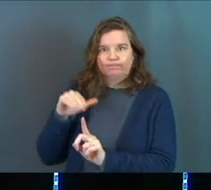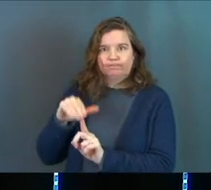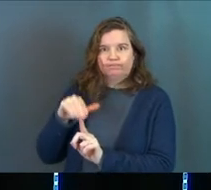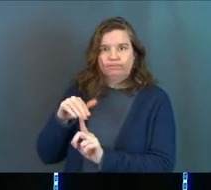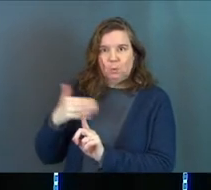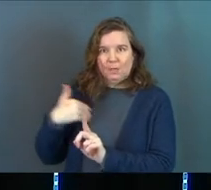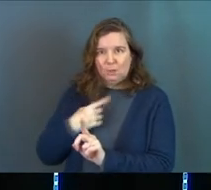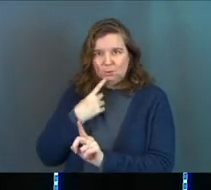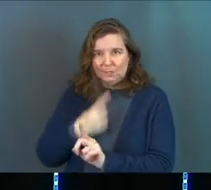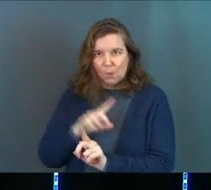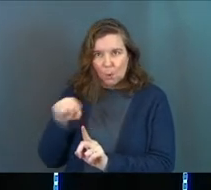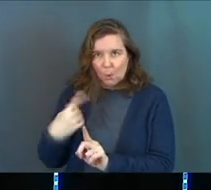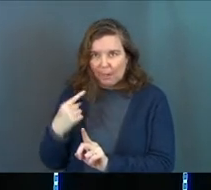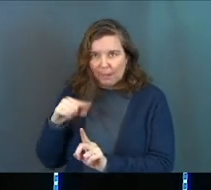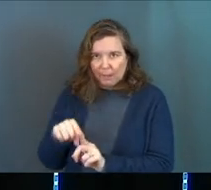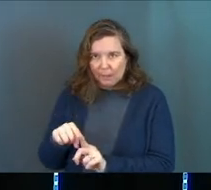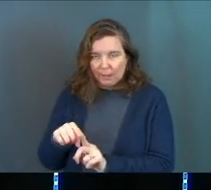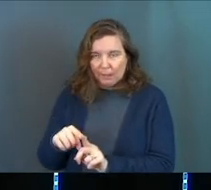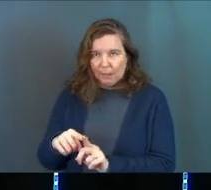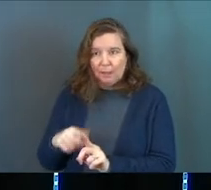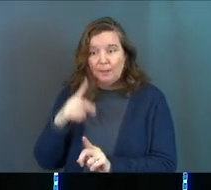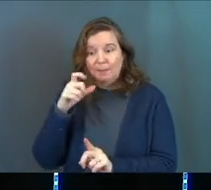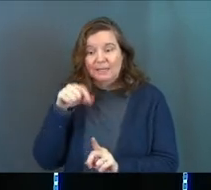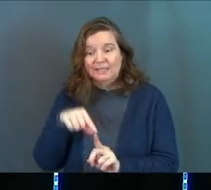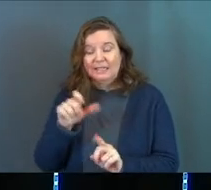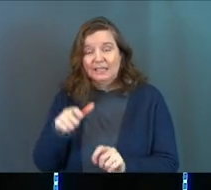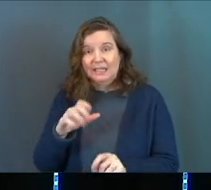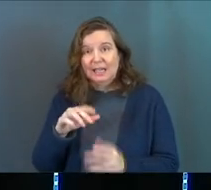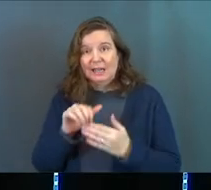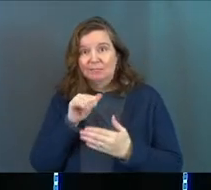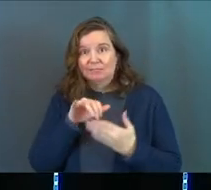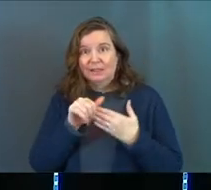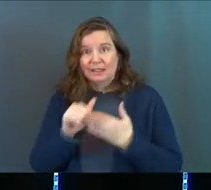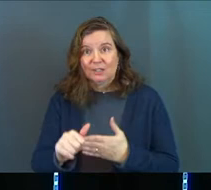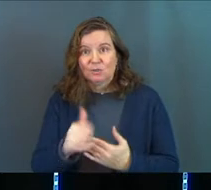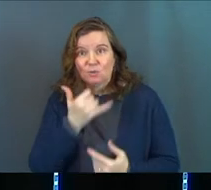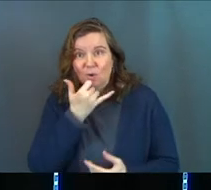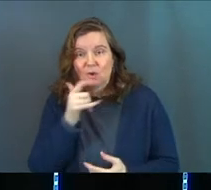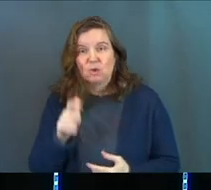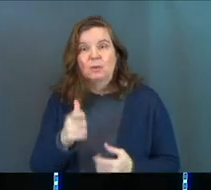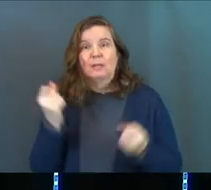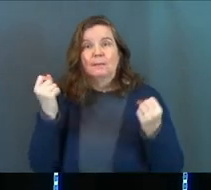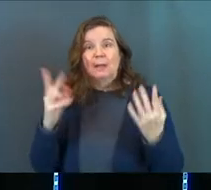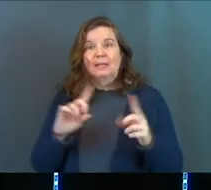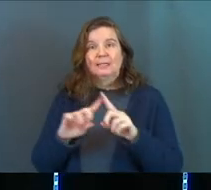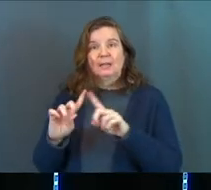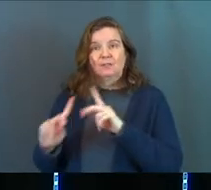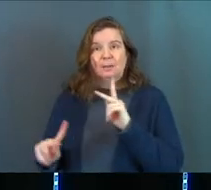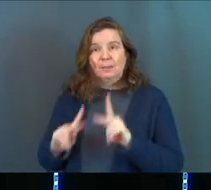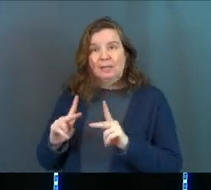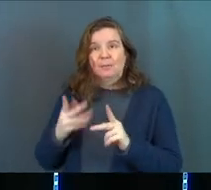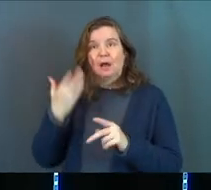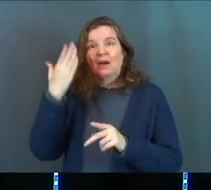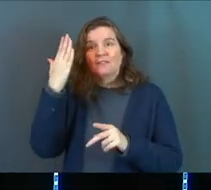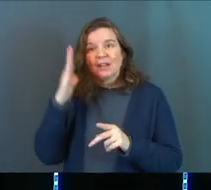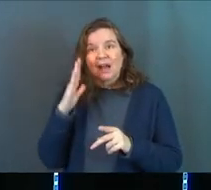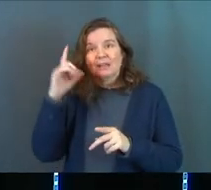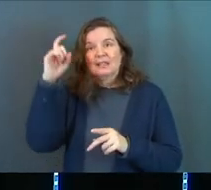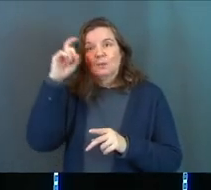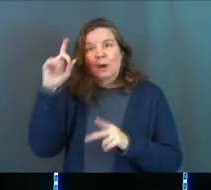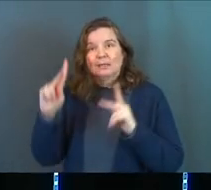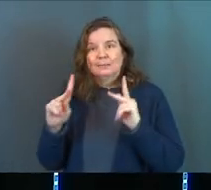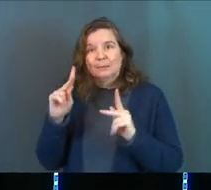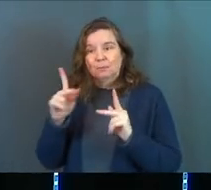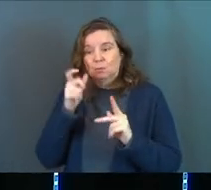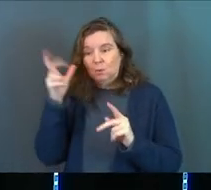and what he has to say about it. Because he can mislead you. You need a multitude of godly, wise counsel,